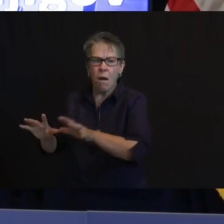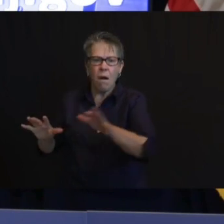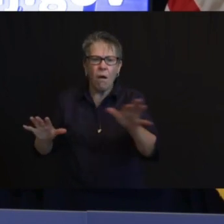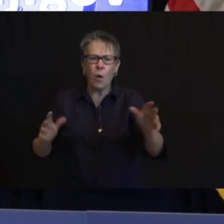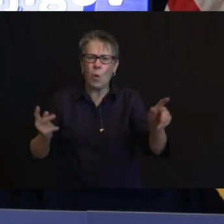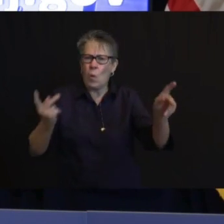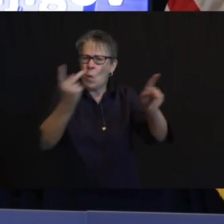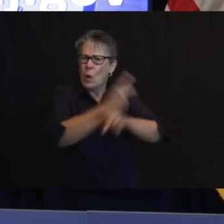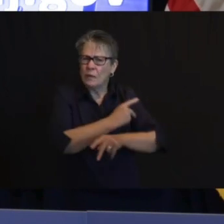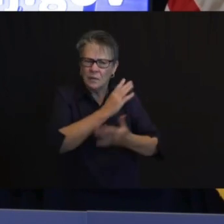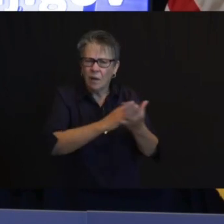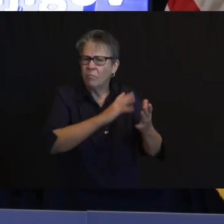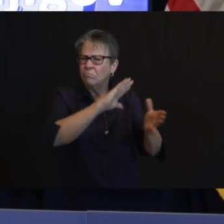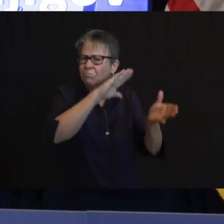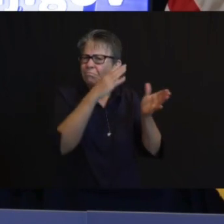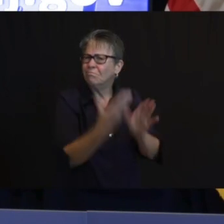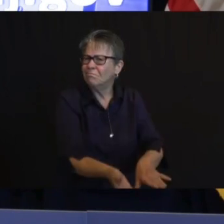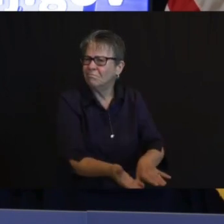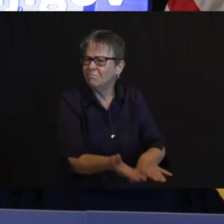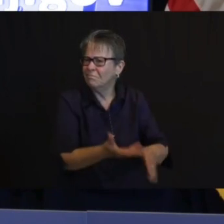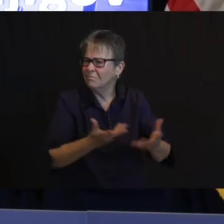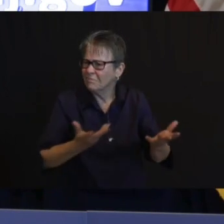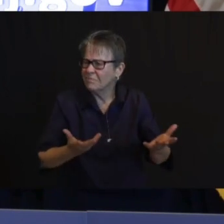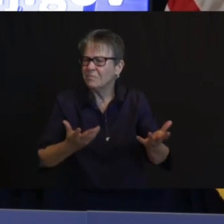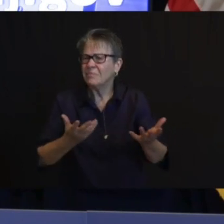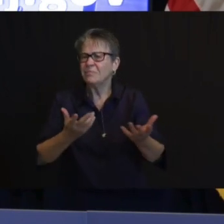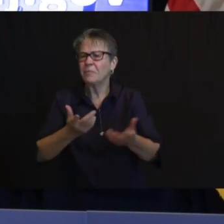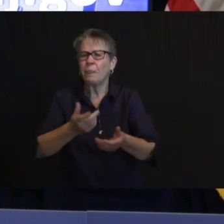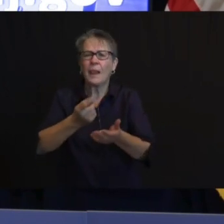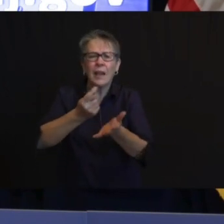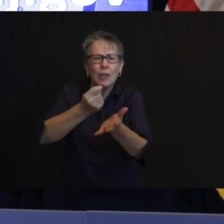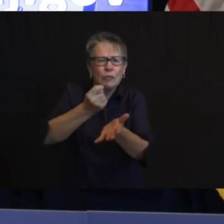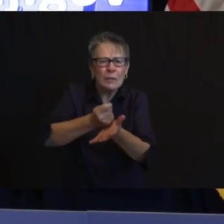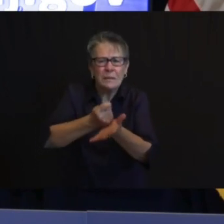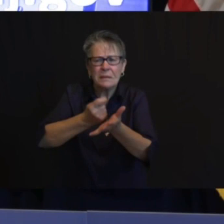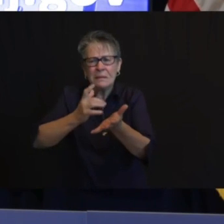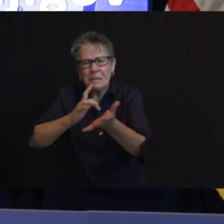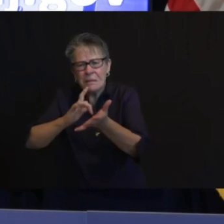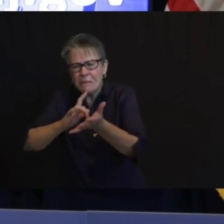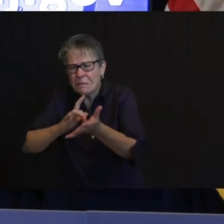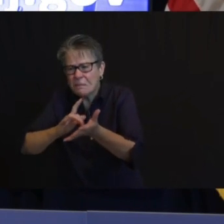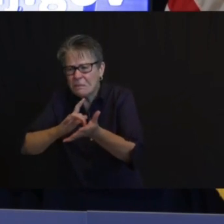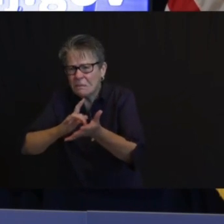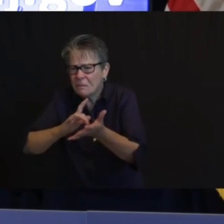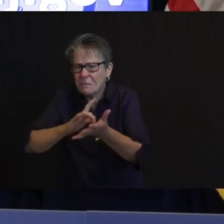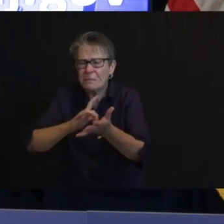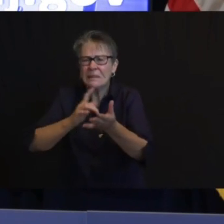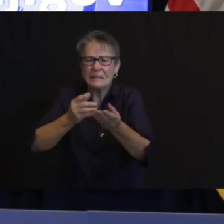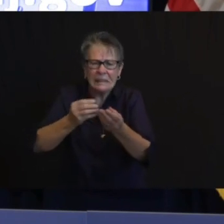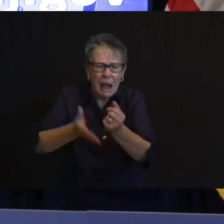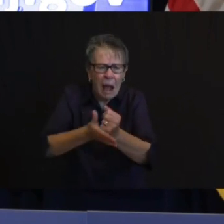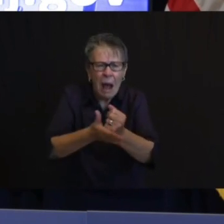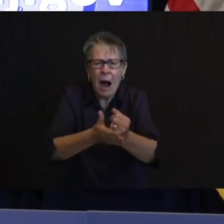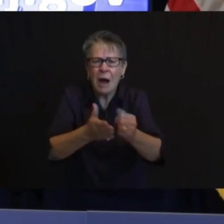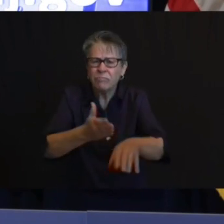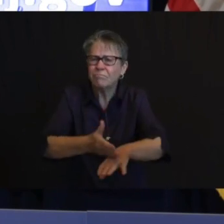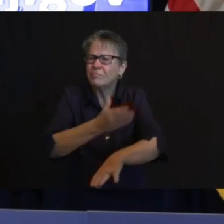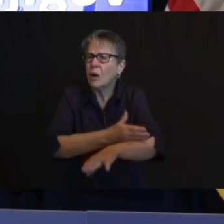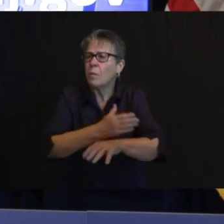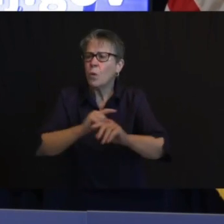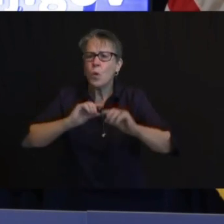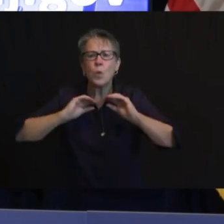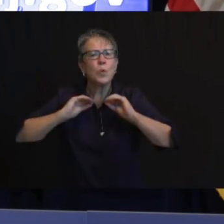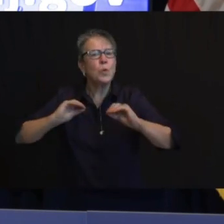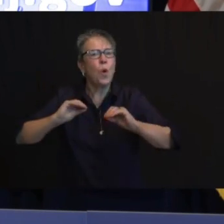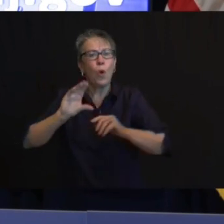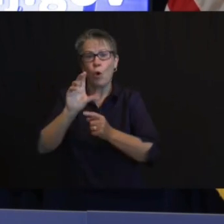treatments and medications are being studied, but as you know, there is no specific cure. Prevention is the key.